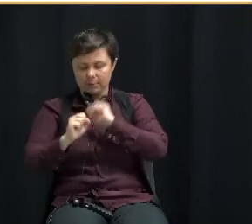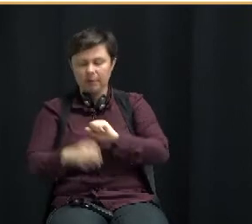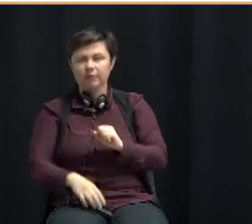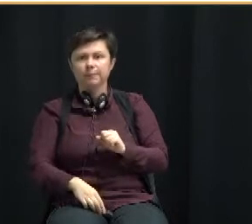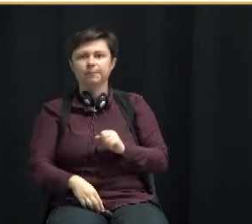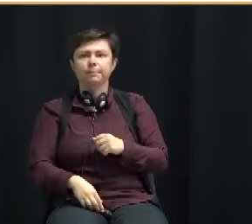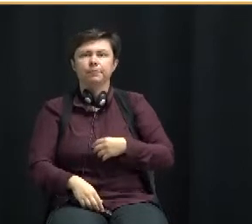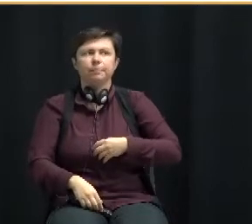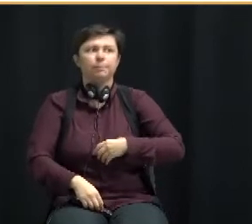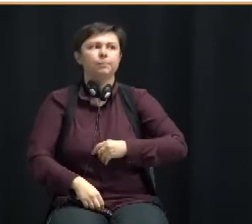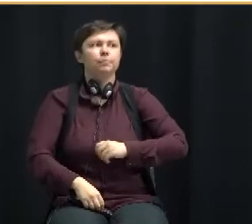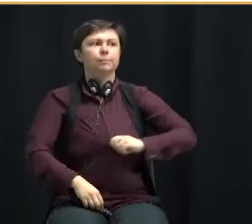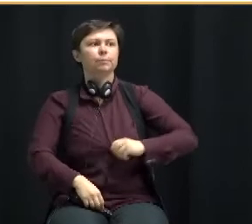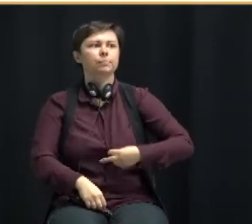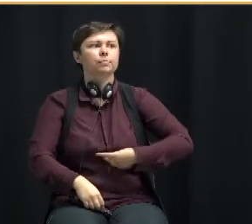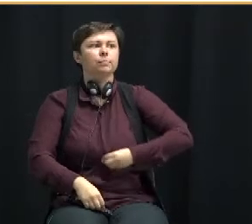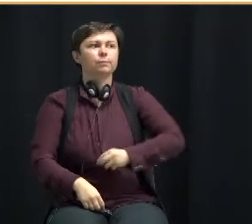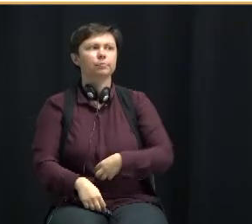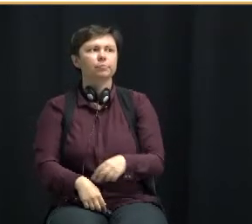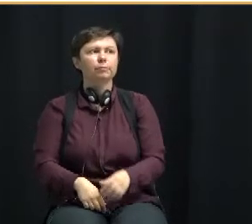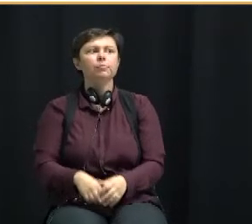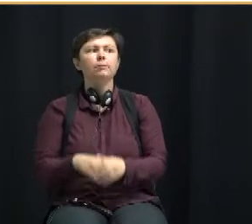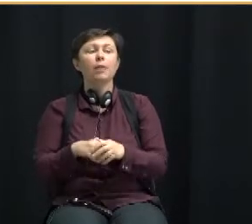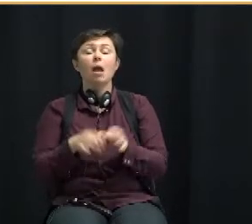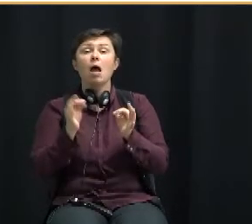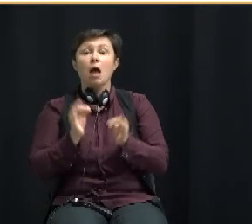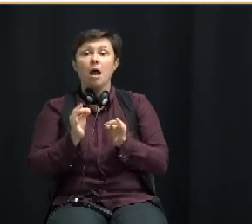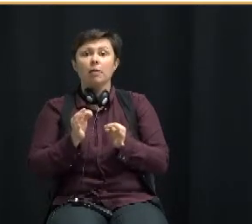of people with disabilities. It's the Center for Social Services.